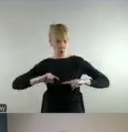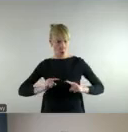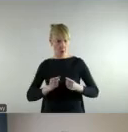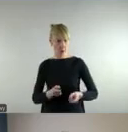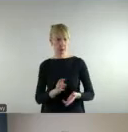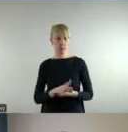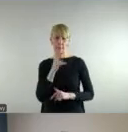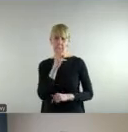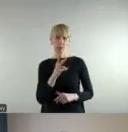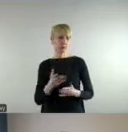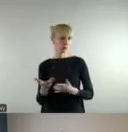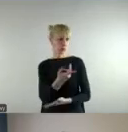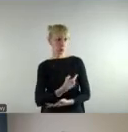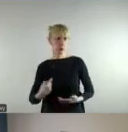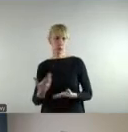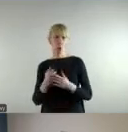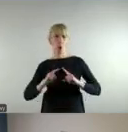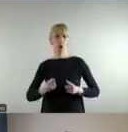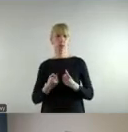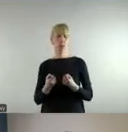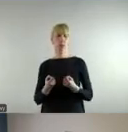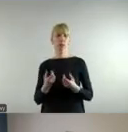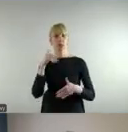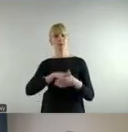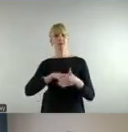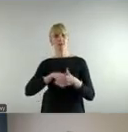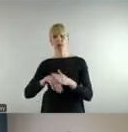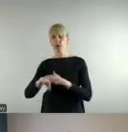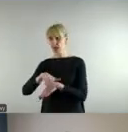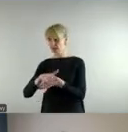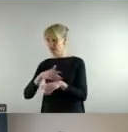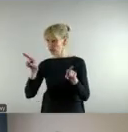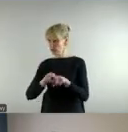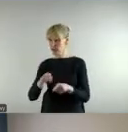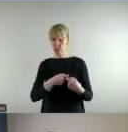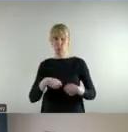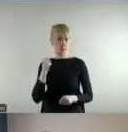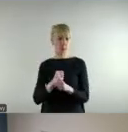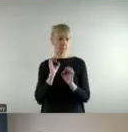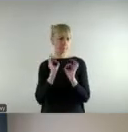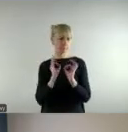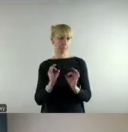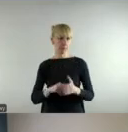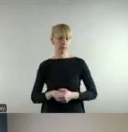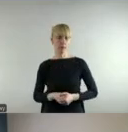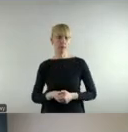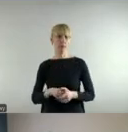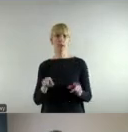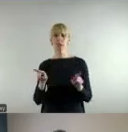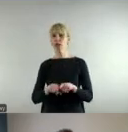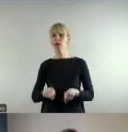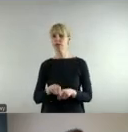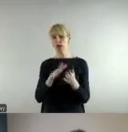and externally. Also, of course, in a normal situation and under crisis. And